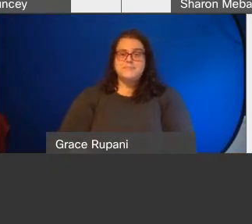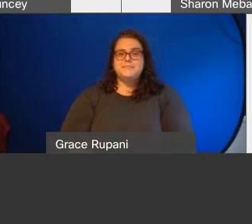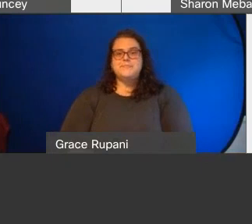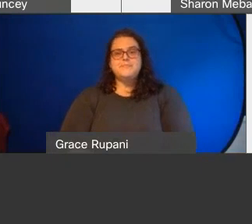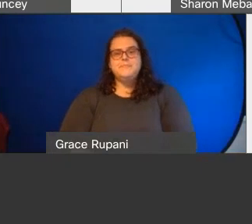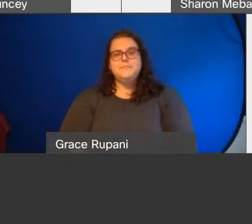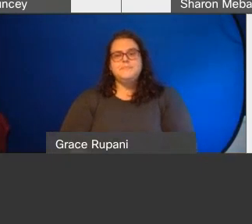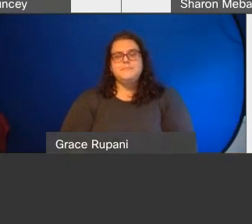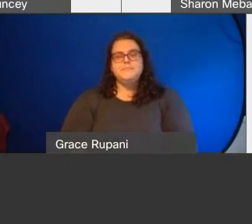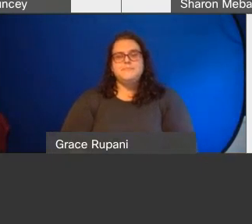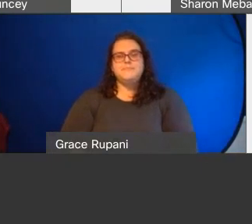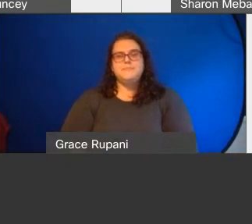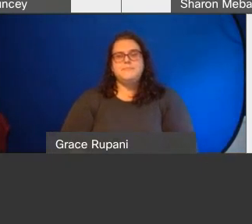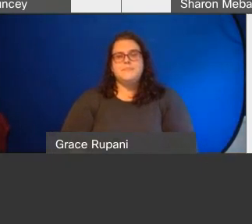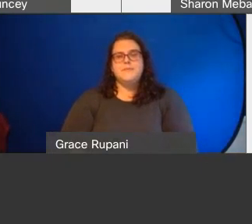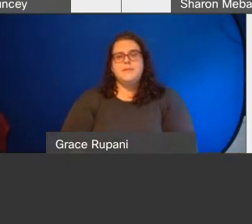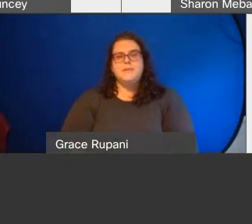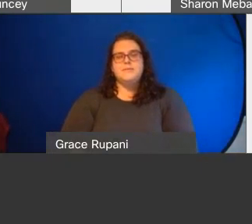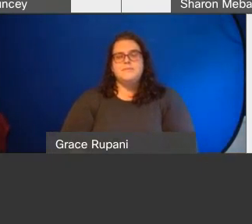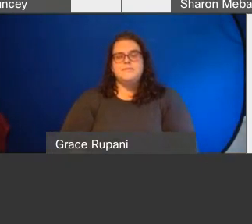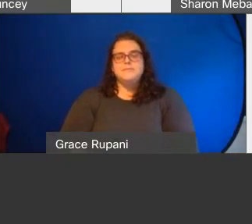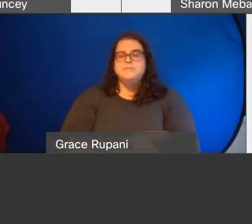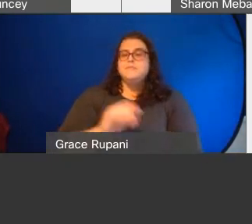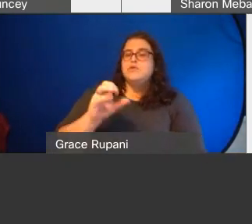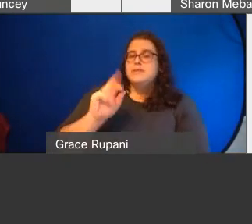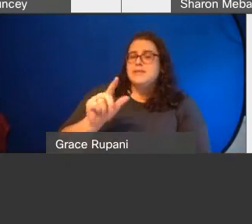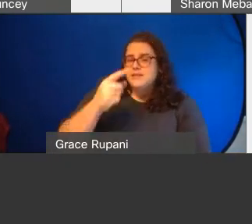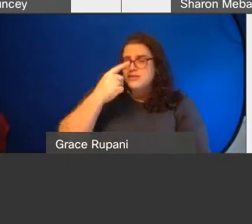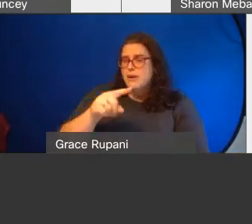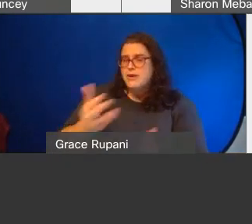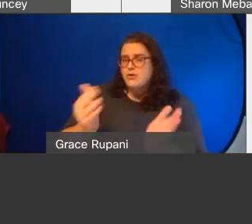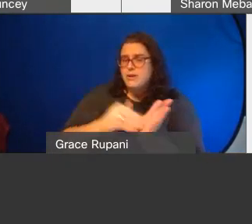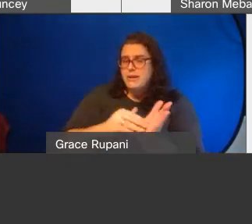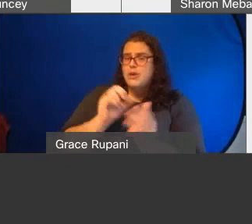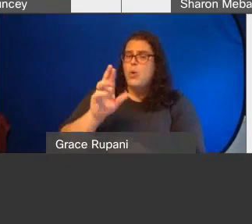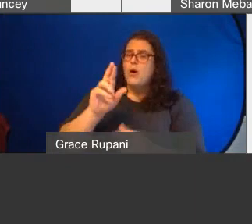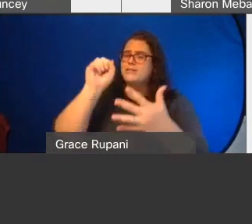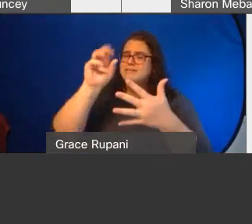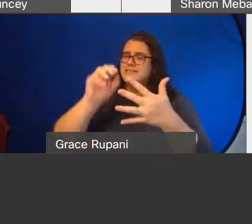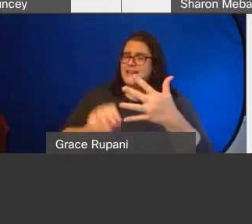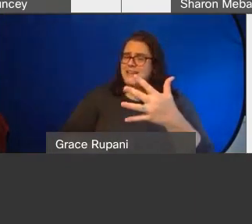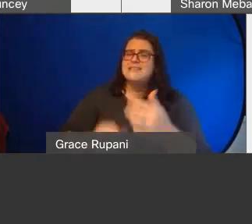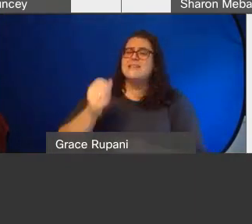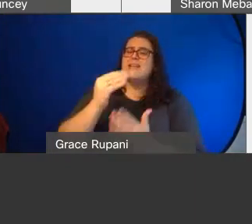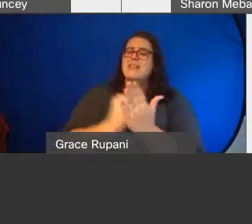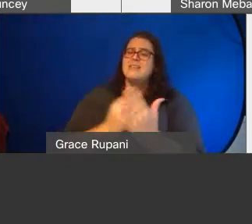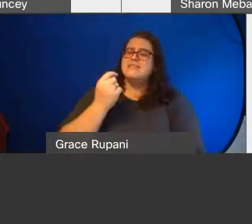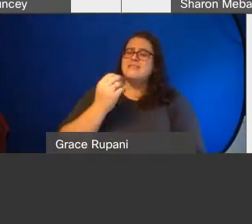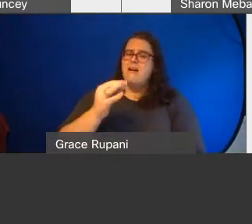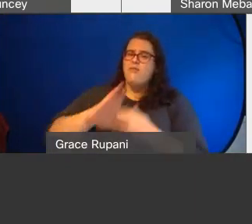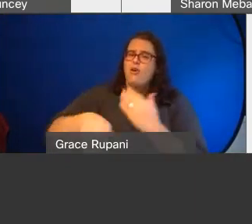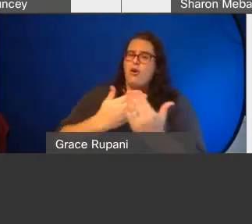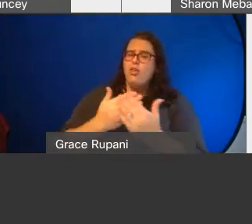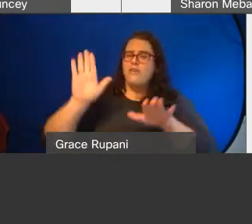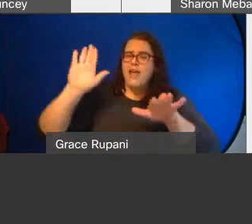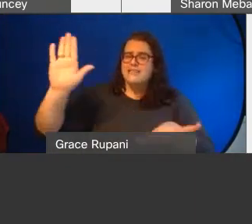Can you repeat or send the list of 6 to 7 items included in the attestation for the retainer payment?